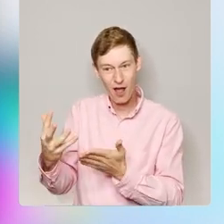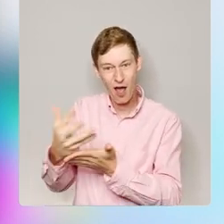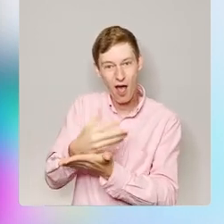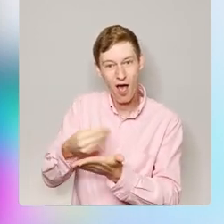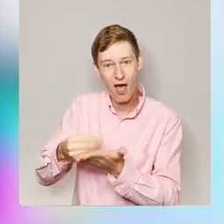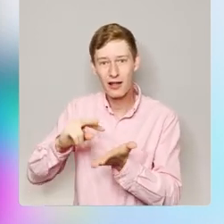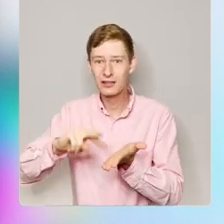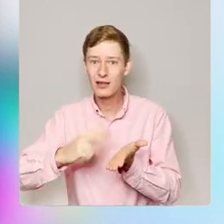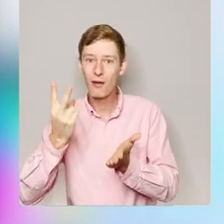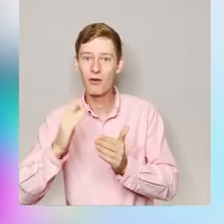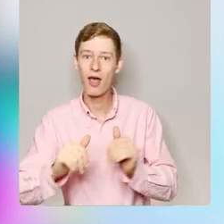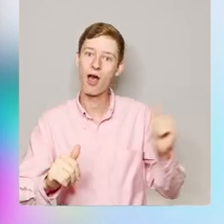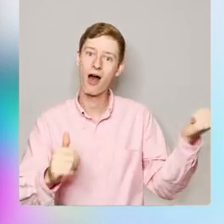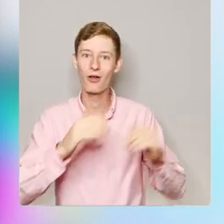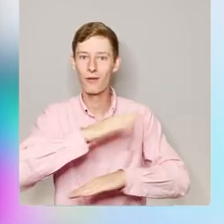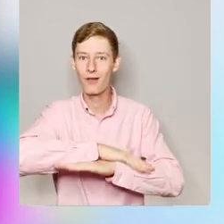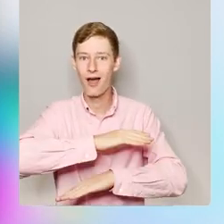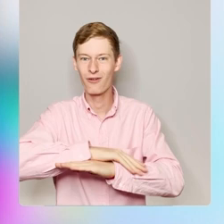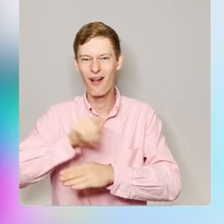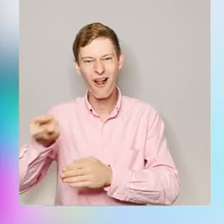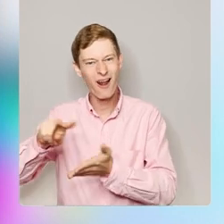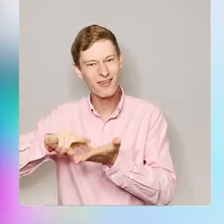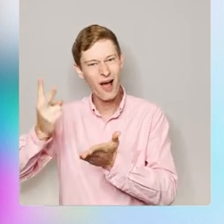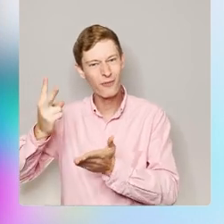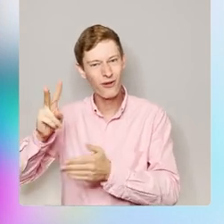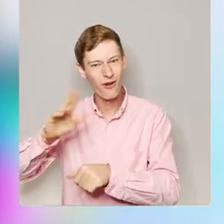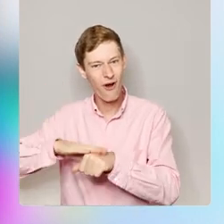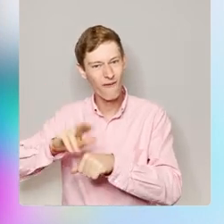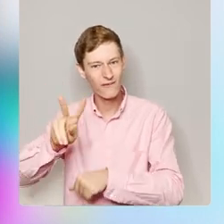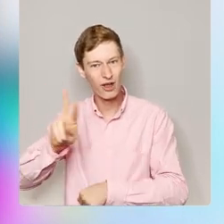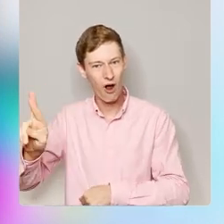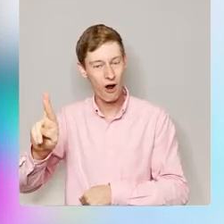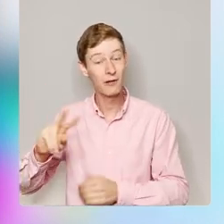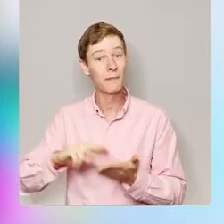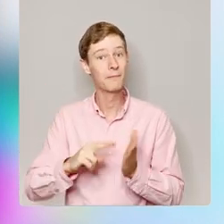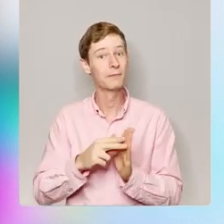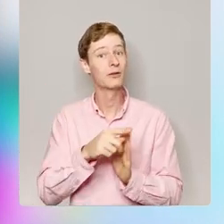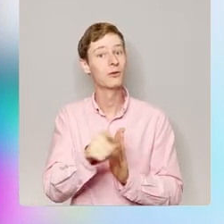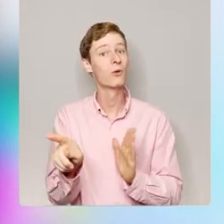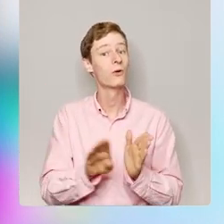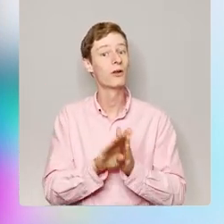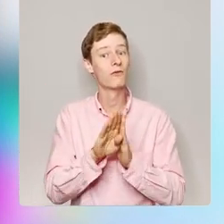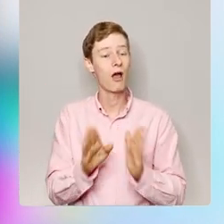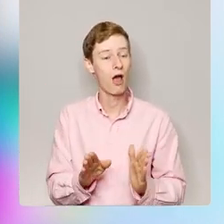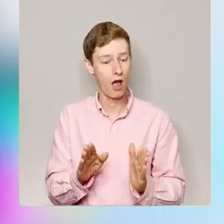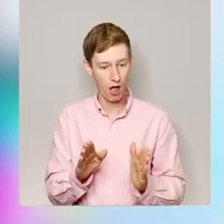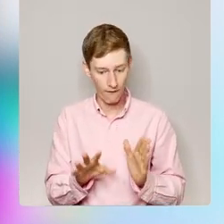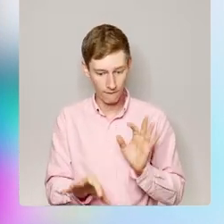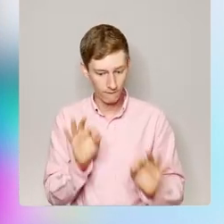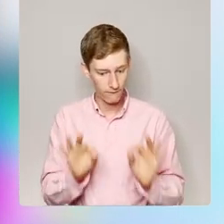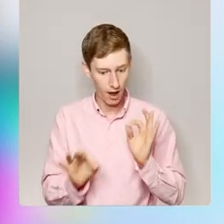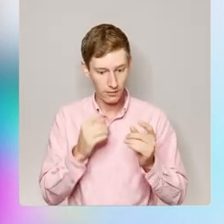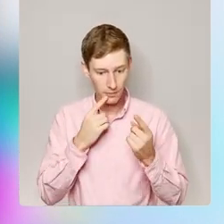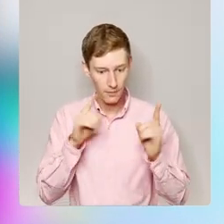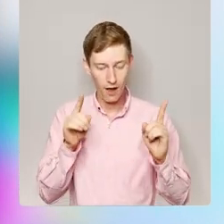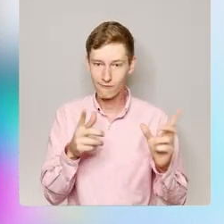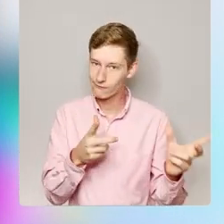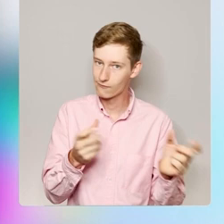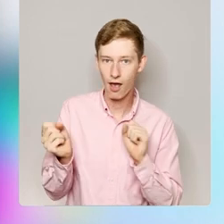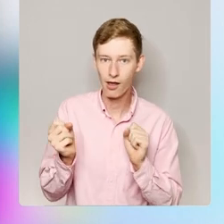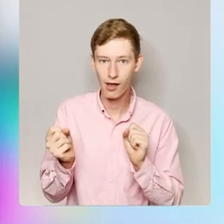it ships on. And it's not just that, you know, developers are finding success on our platform. They're actually finding it really